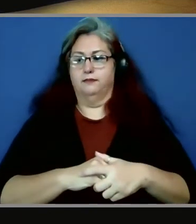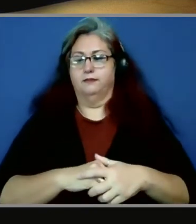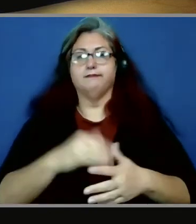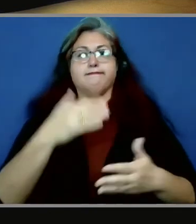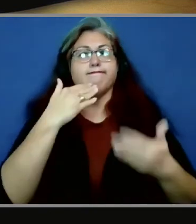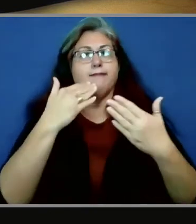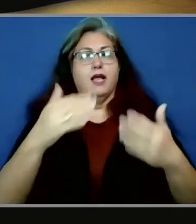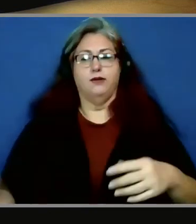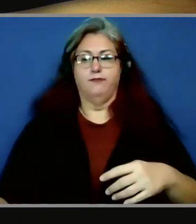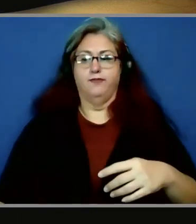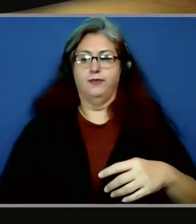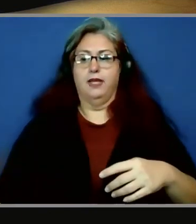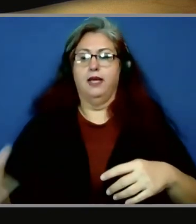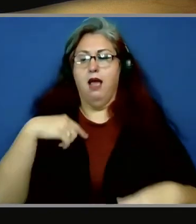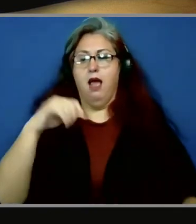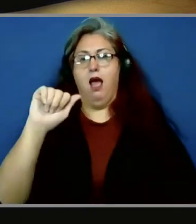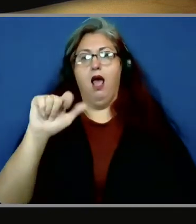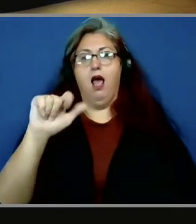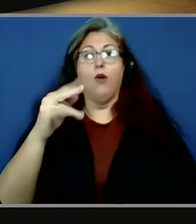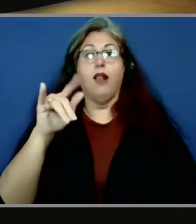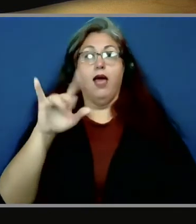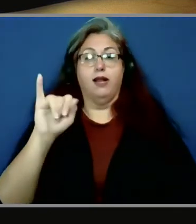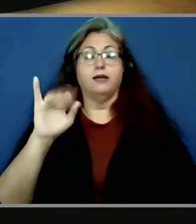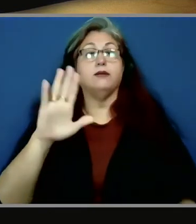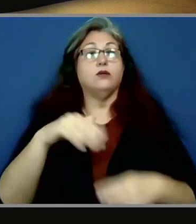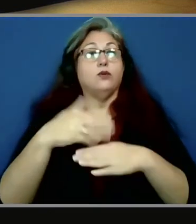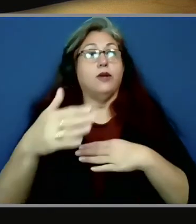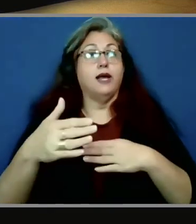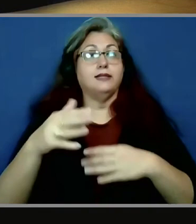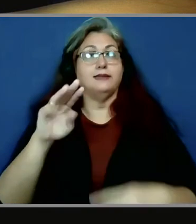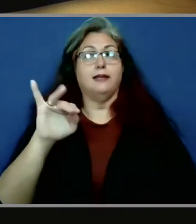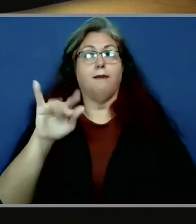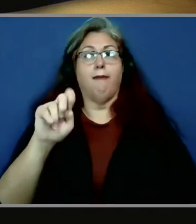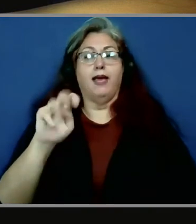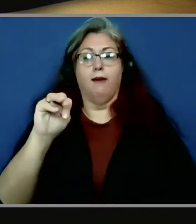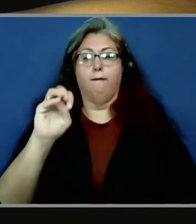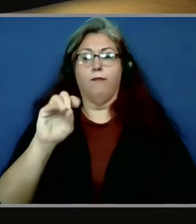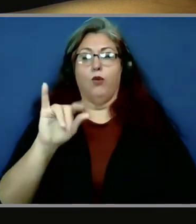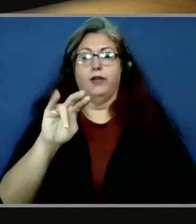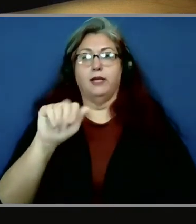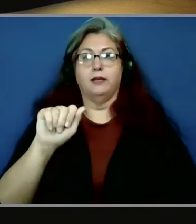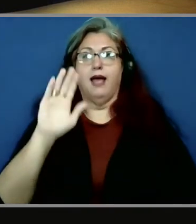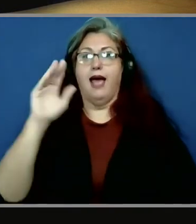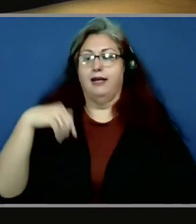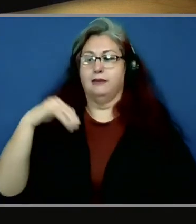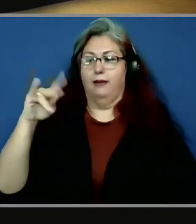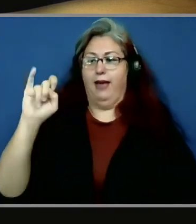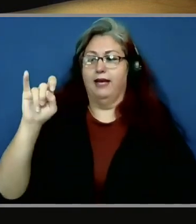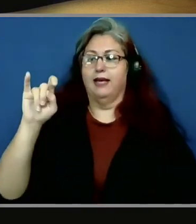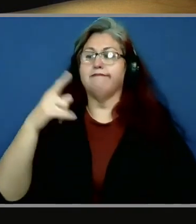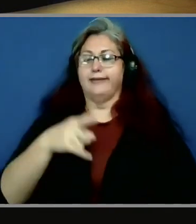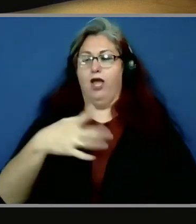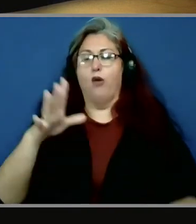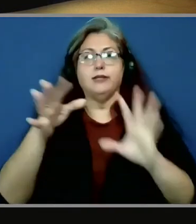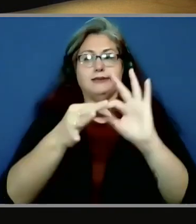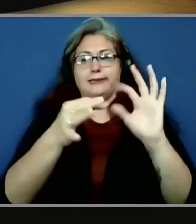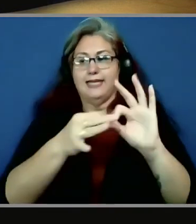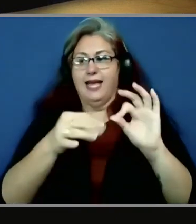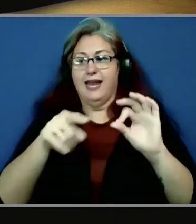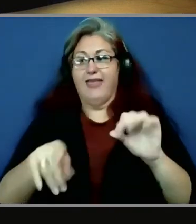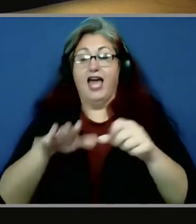Mahalo. This is Alohilani. Next is Mike Molina. This is Mike Molina. It's been said the stress